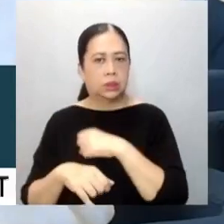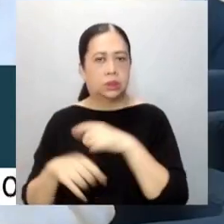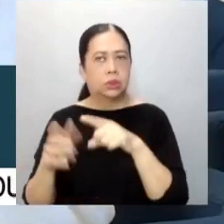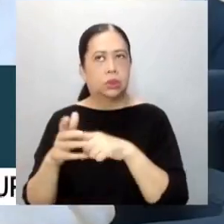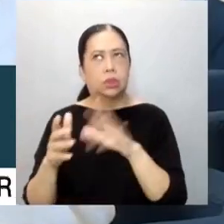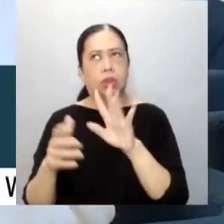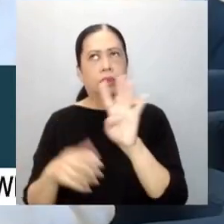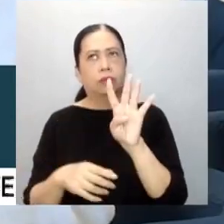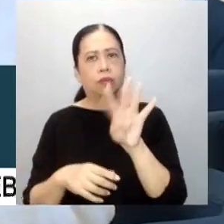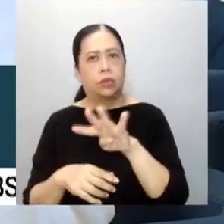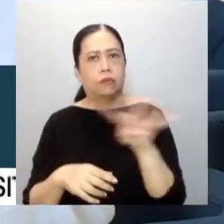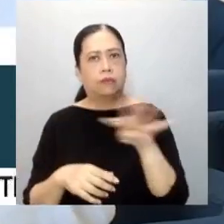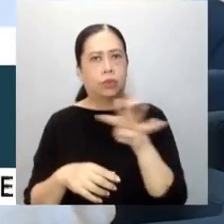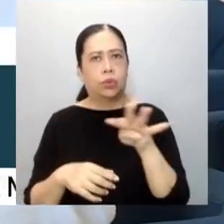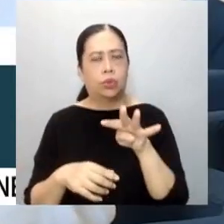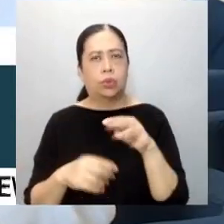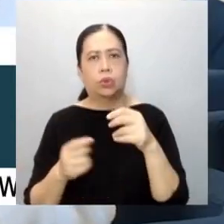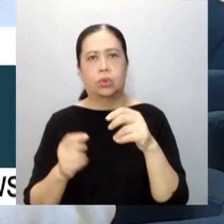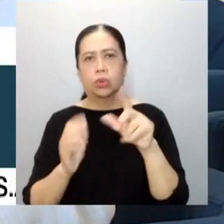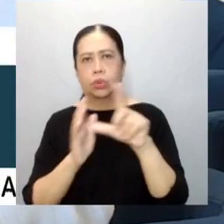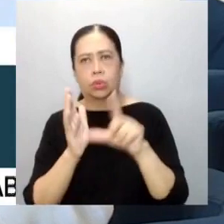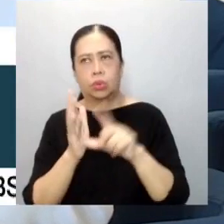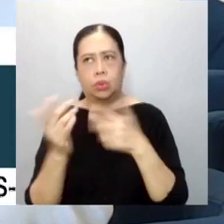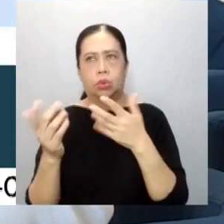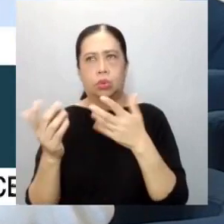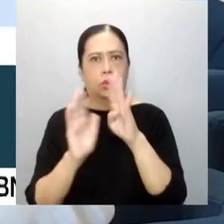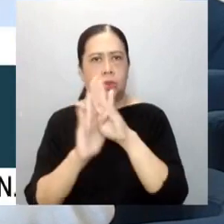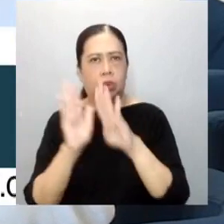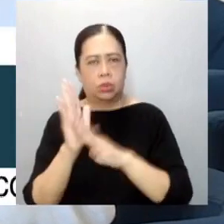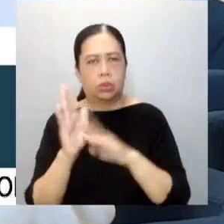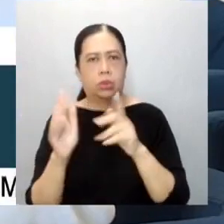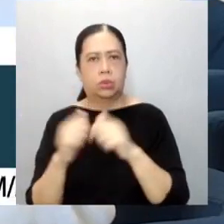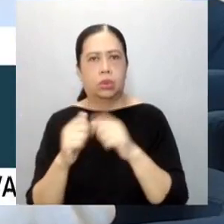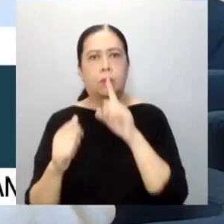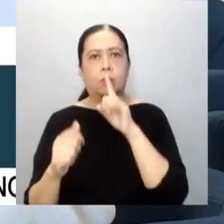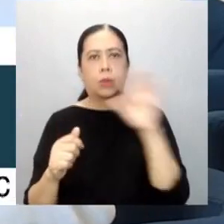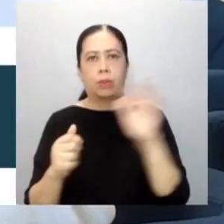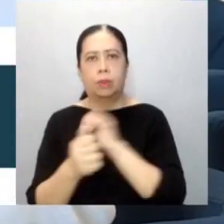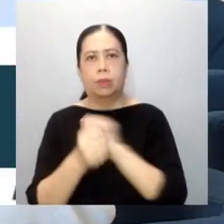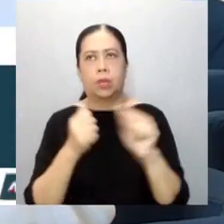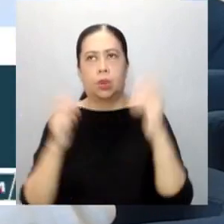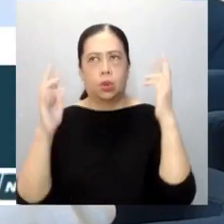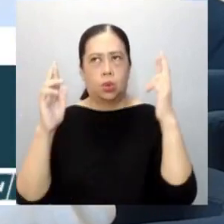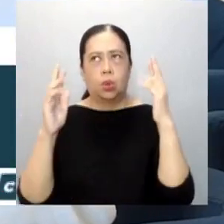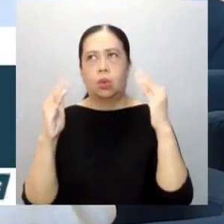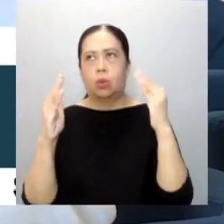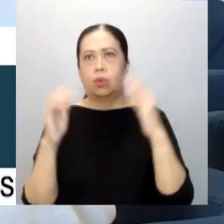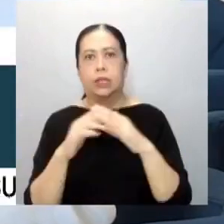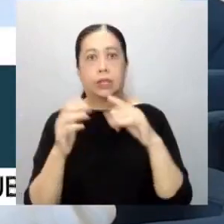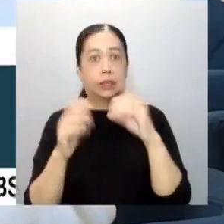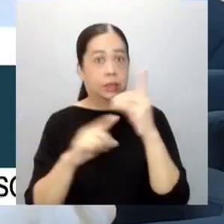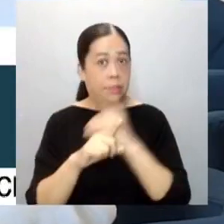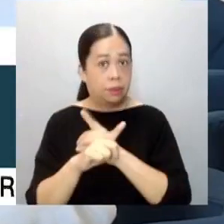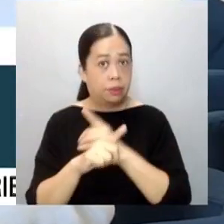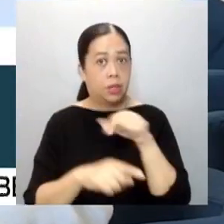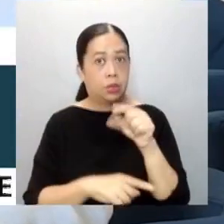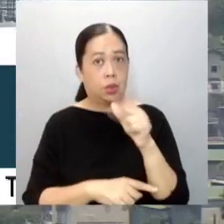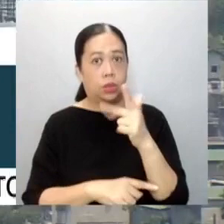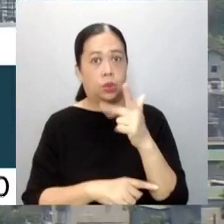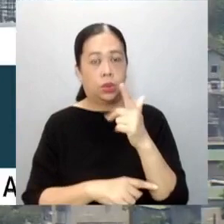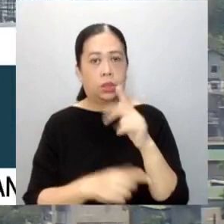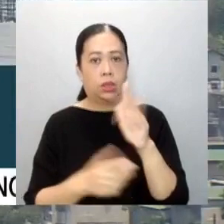44 measures. Pero yung pinangako namin na may pasa namin hopefully by December of 2023 is about